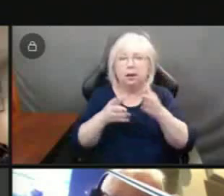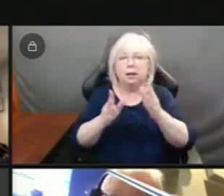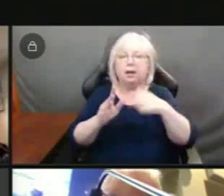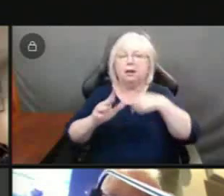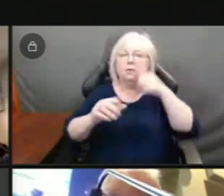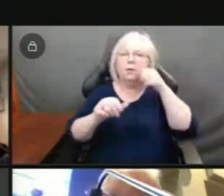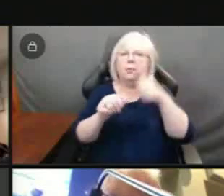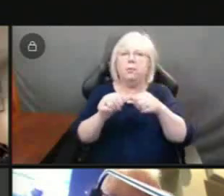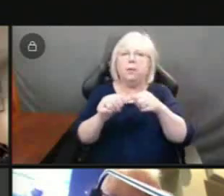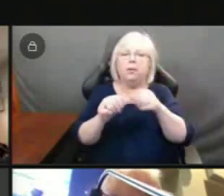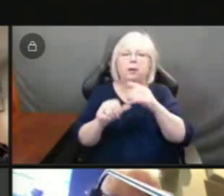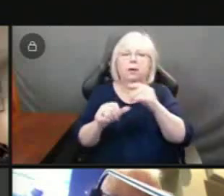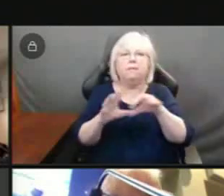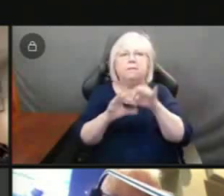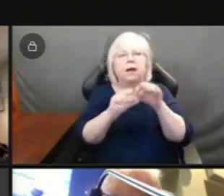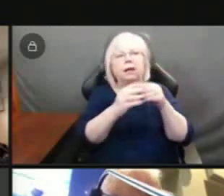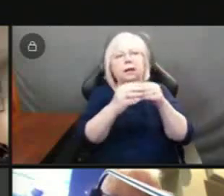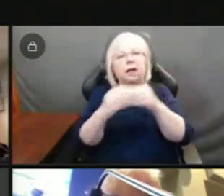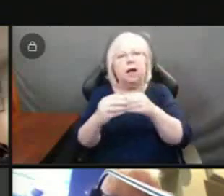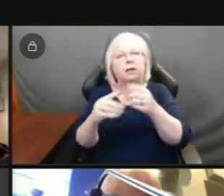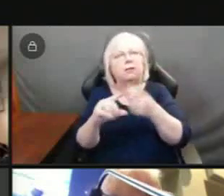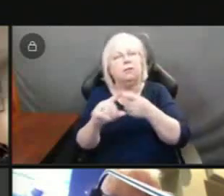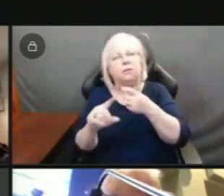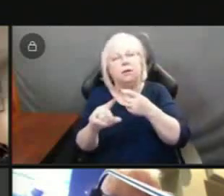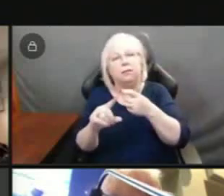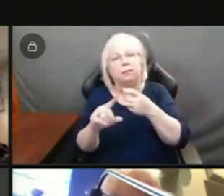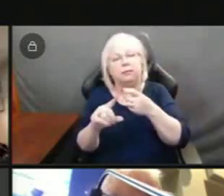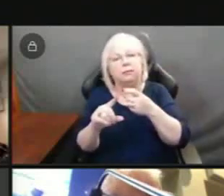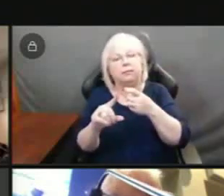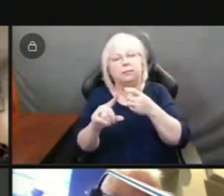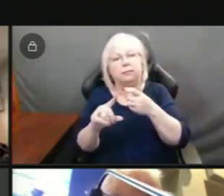remember and find guidance from the words of Ryan.